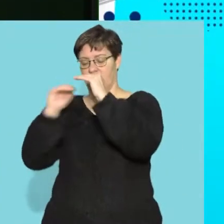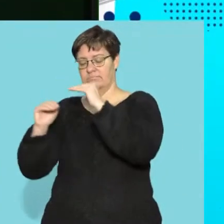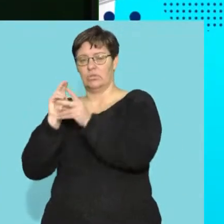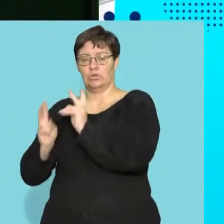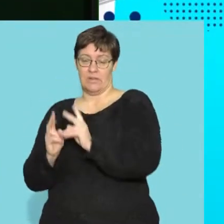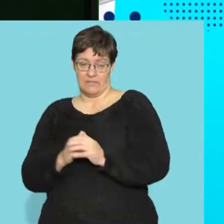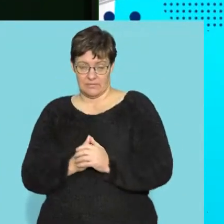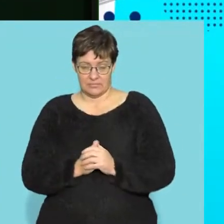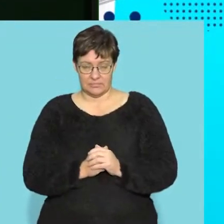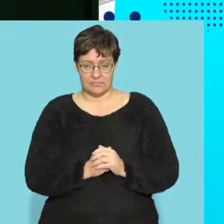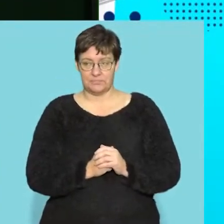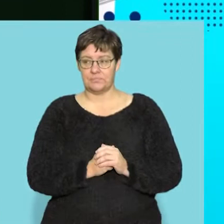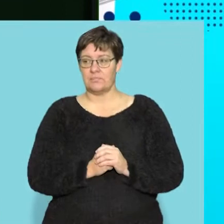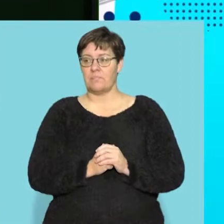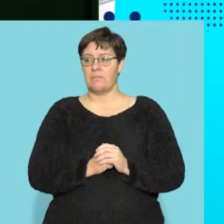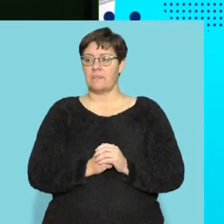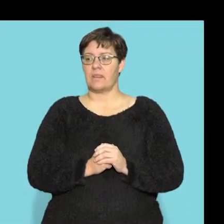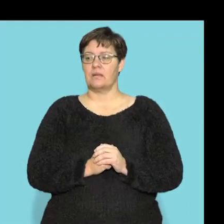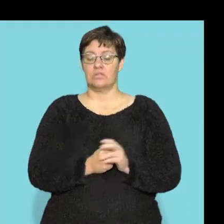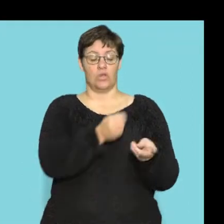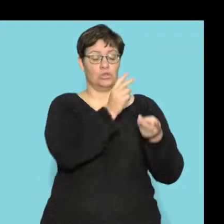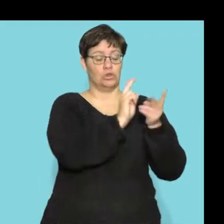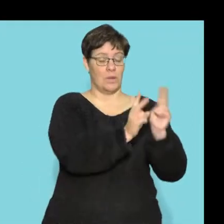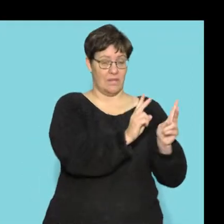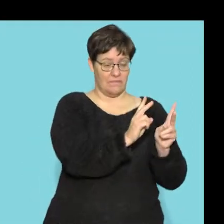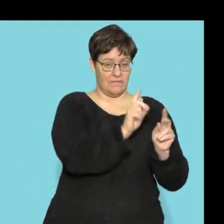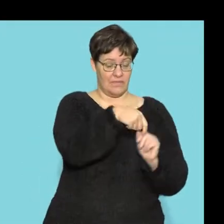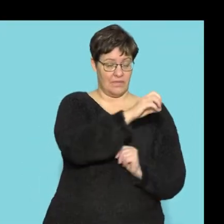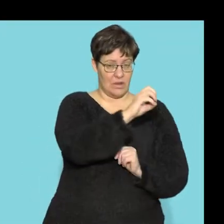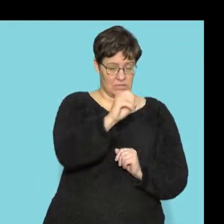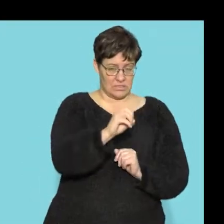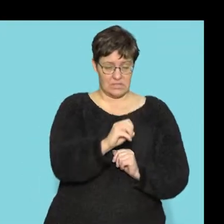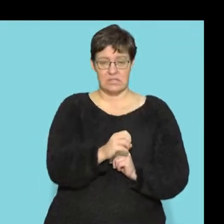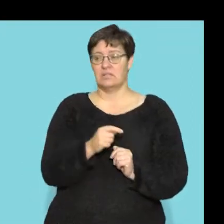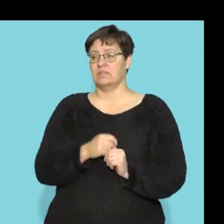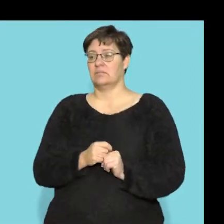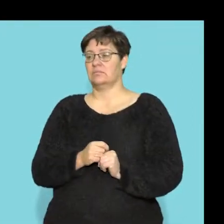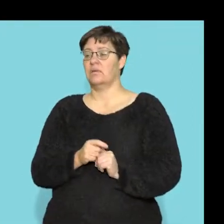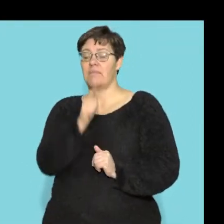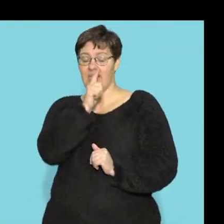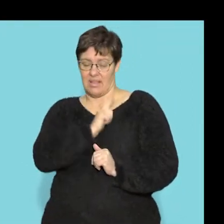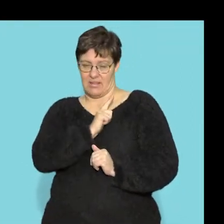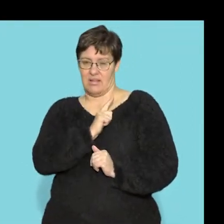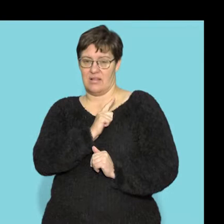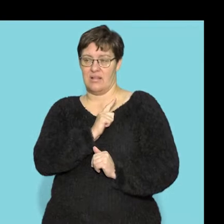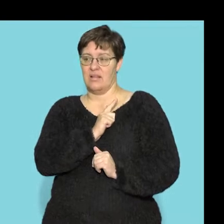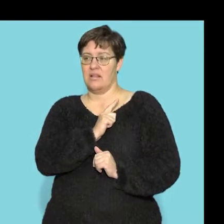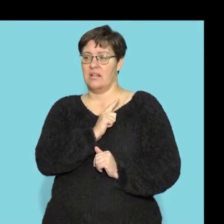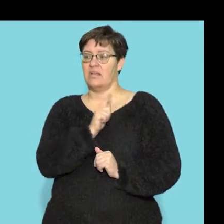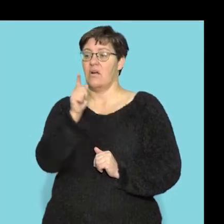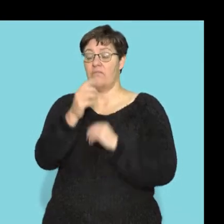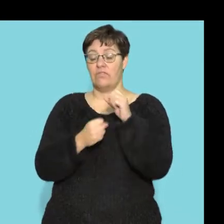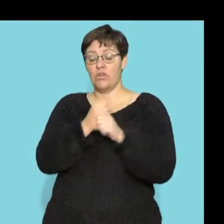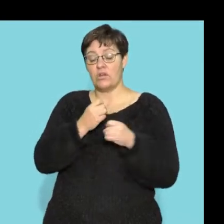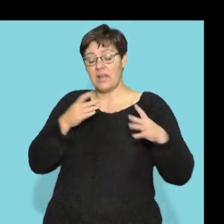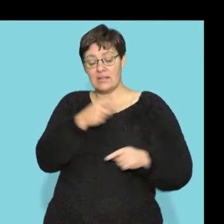our financial year. Okay, so there we go. 12,000 Rand was the amount because they told me my carrying value at the beginning